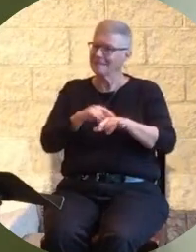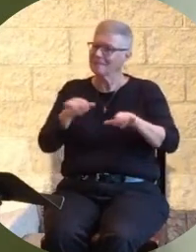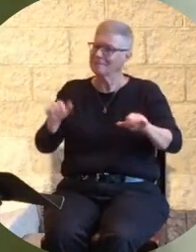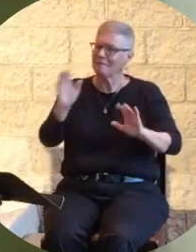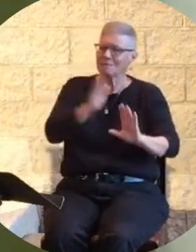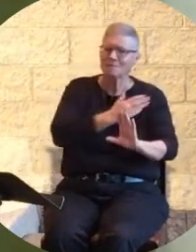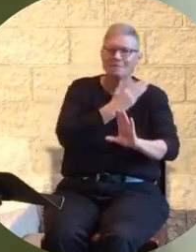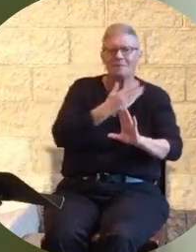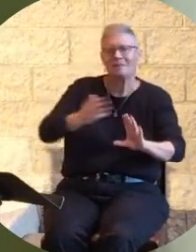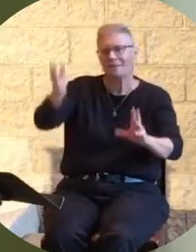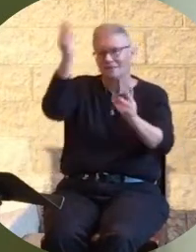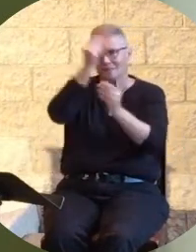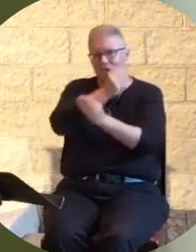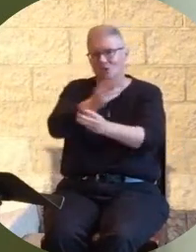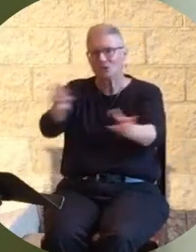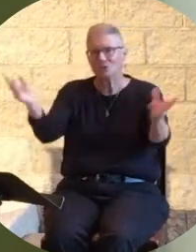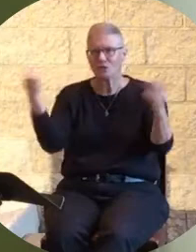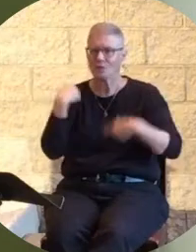we do so knowing